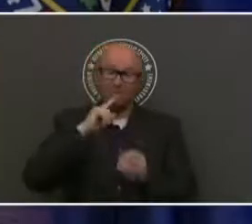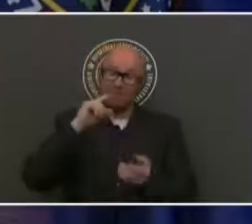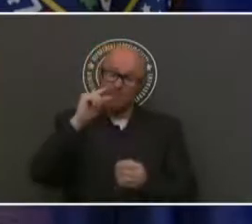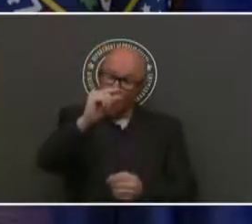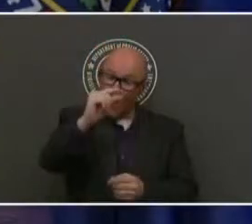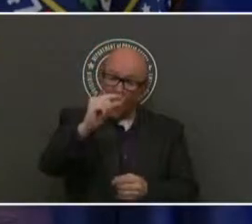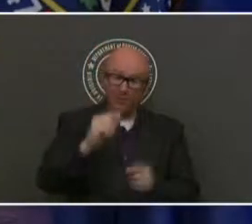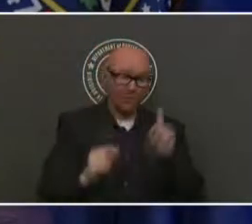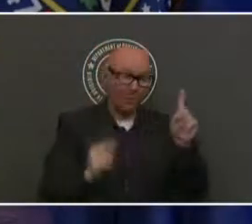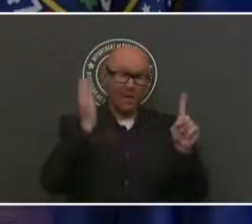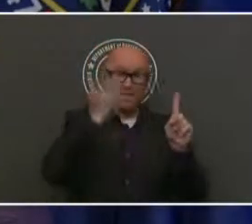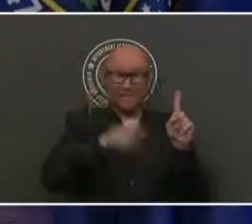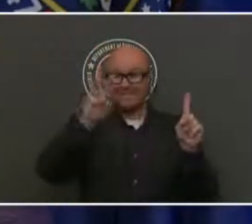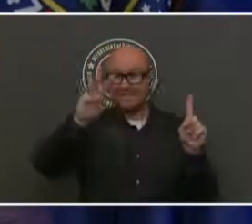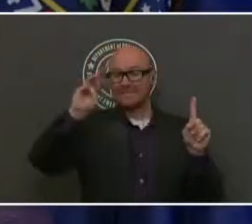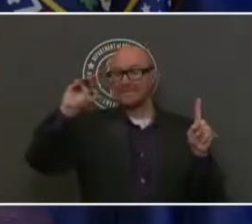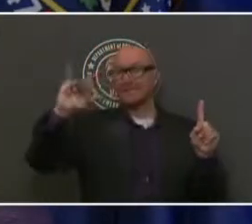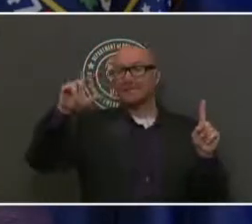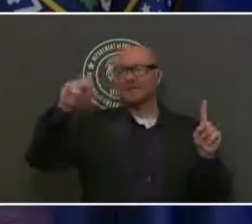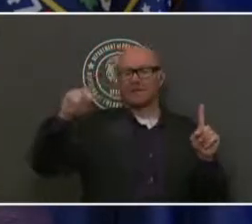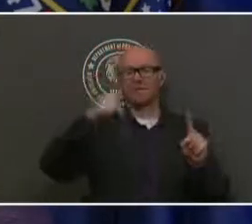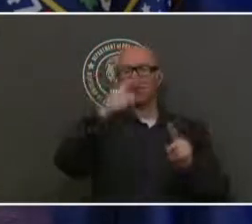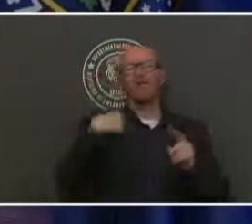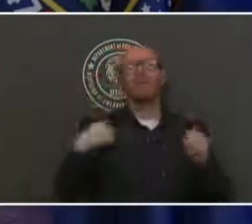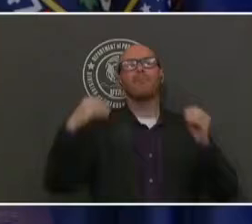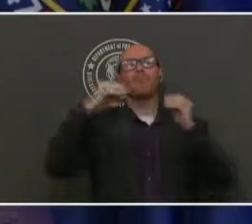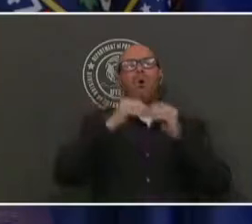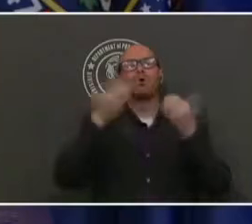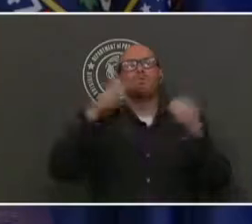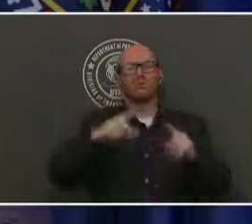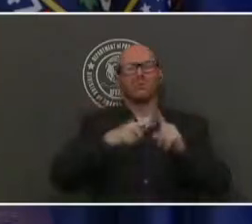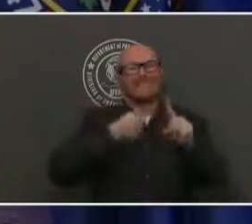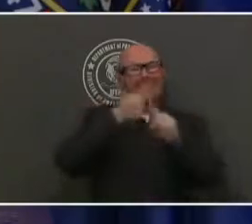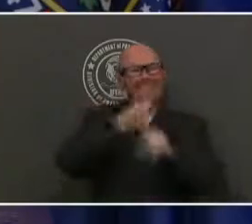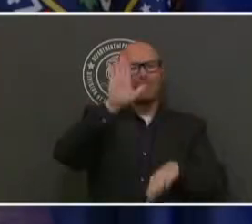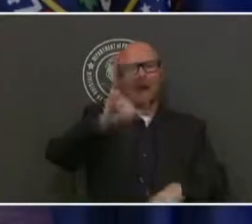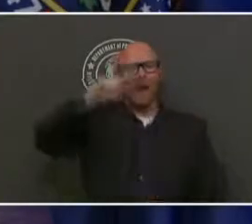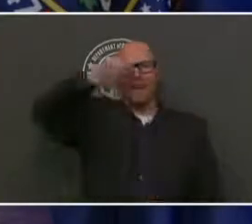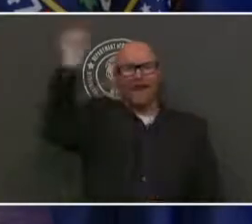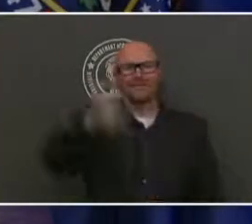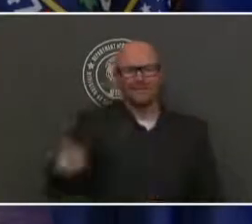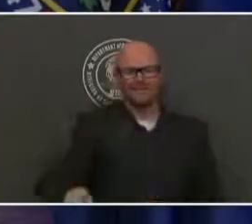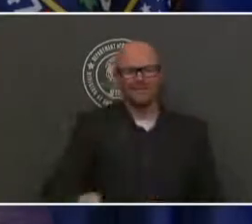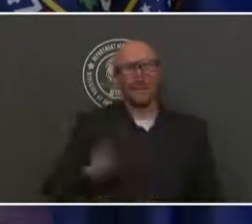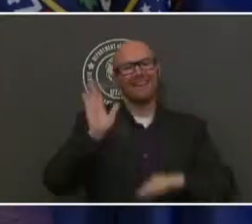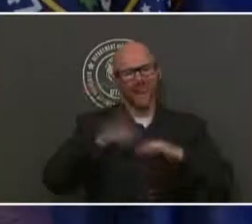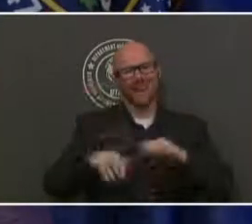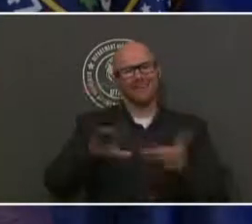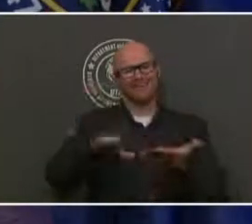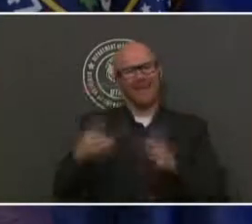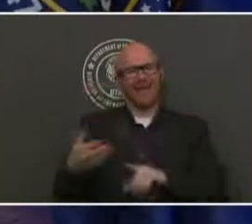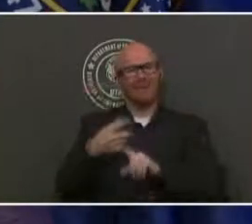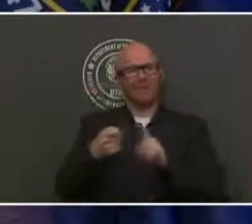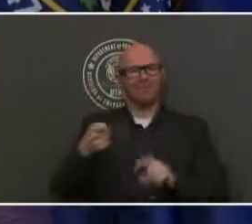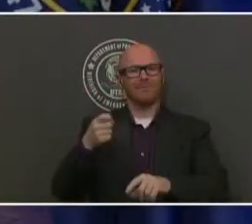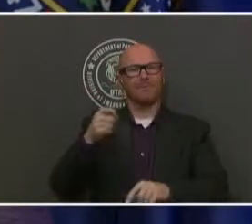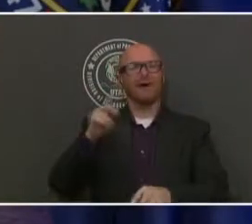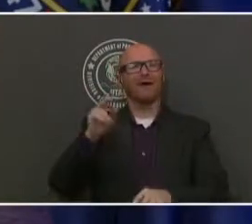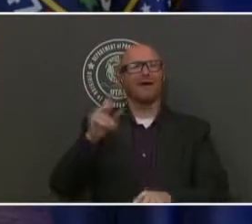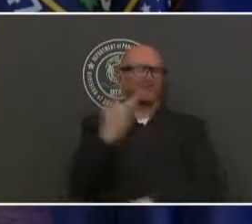It may be bigger than we think. We may discover more cases, and I understand that they're trying to be